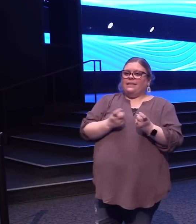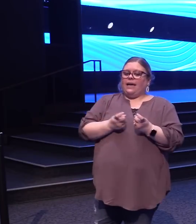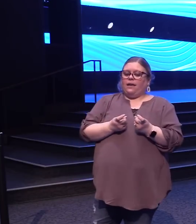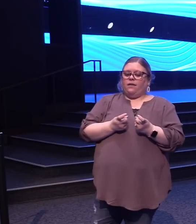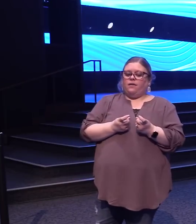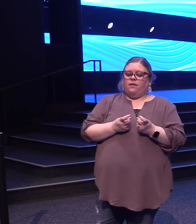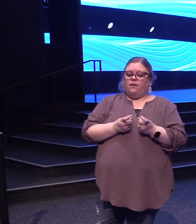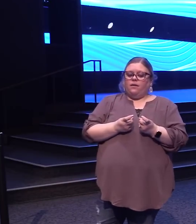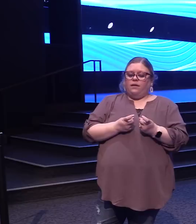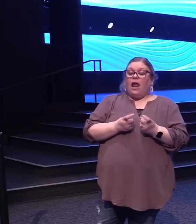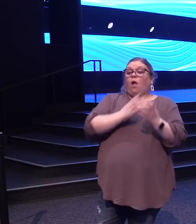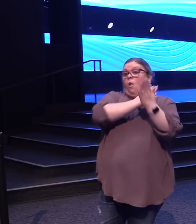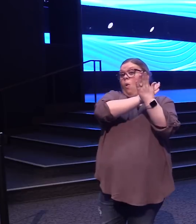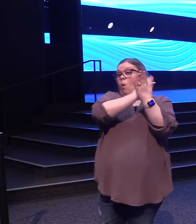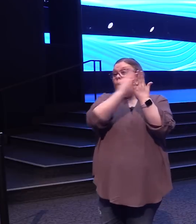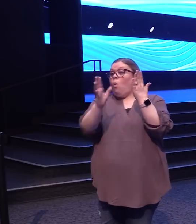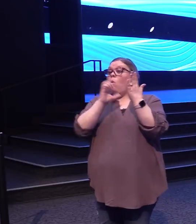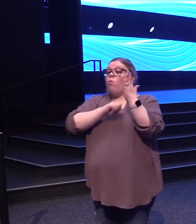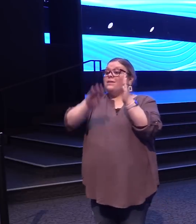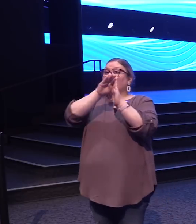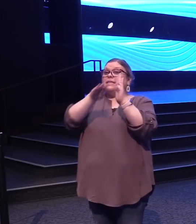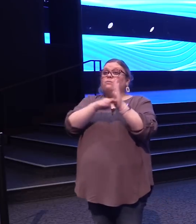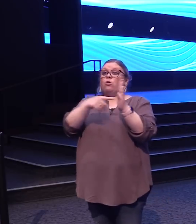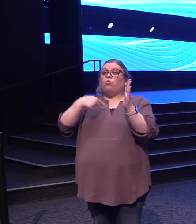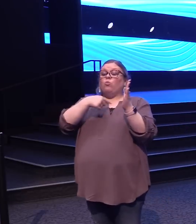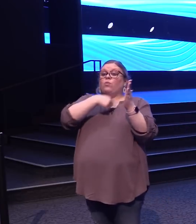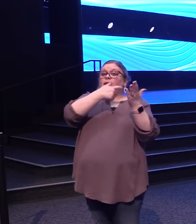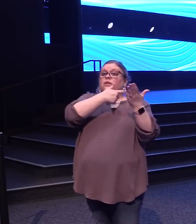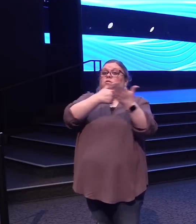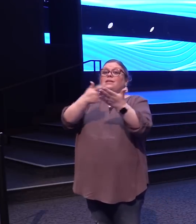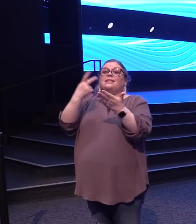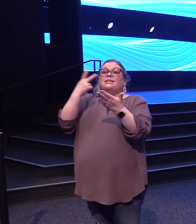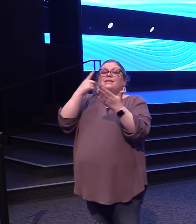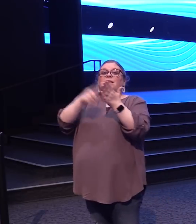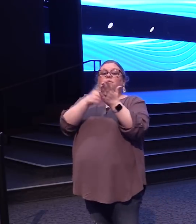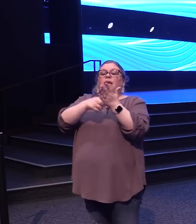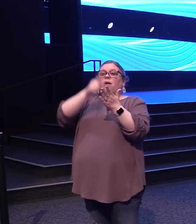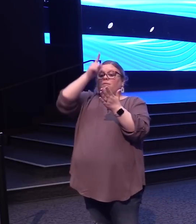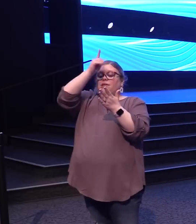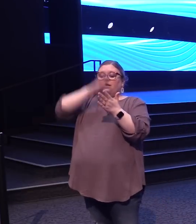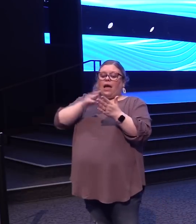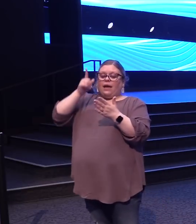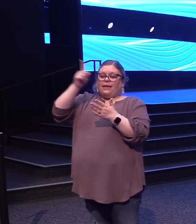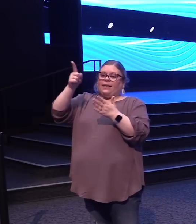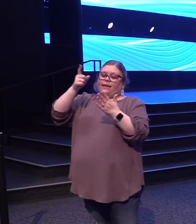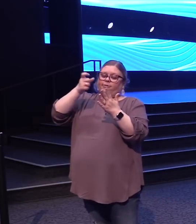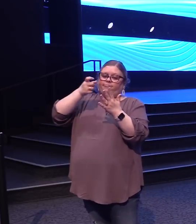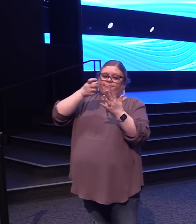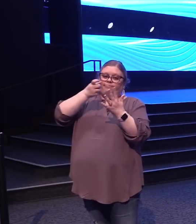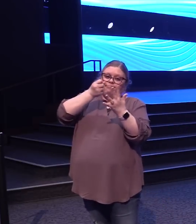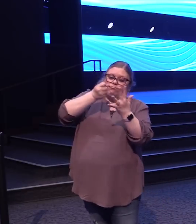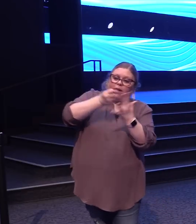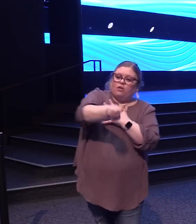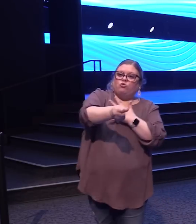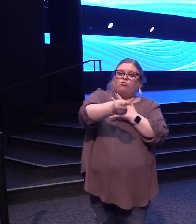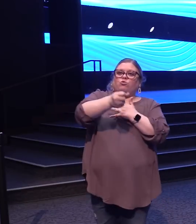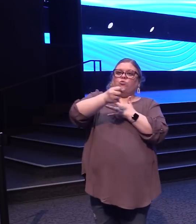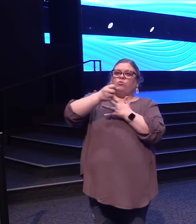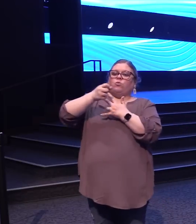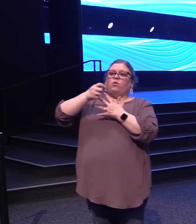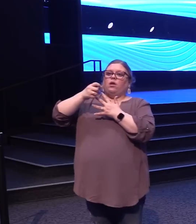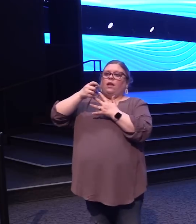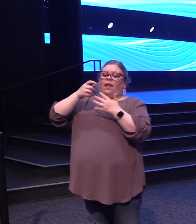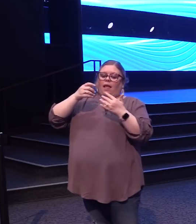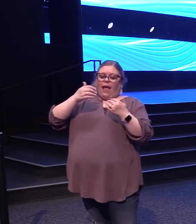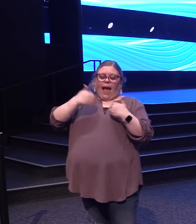Now, all throughout the Old Testament, we read about how God sometimes breaks through this veil. And